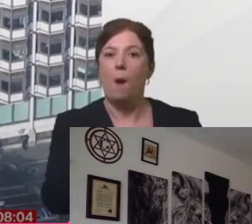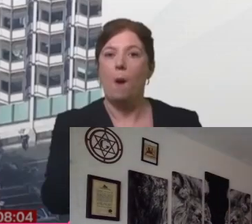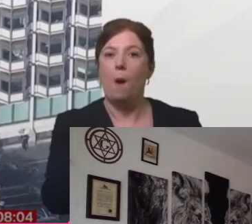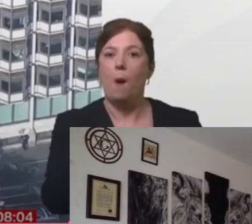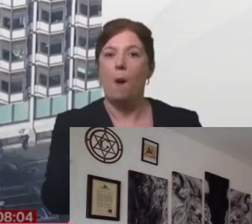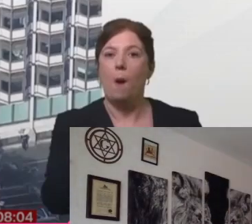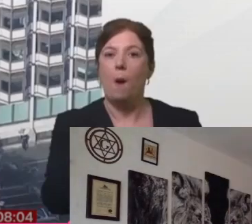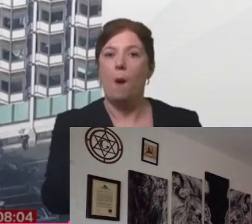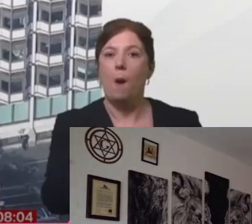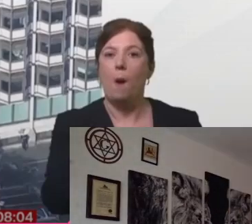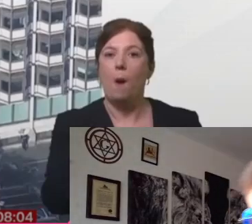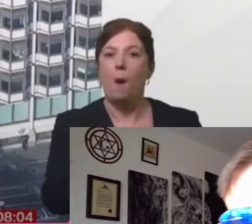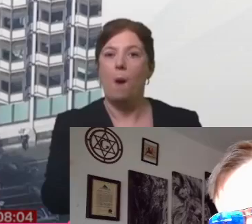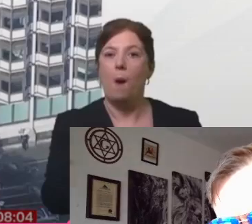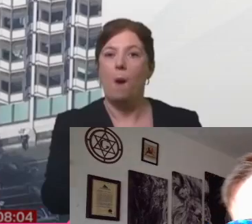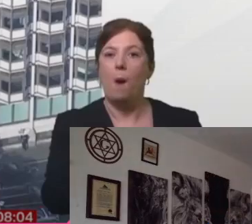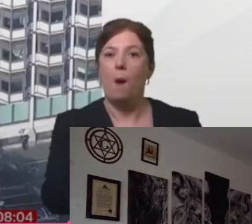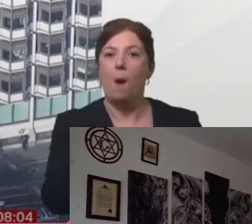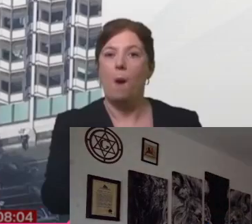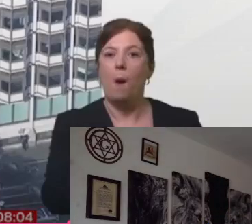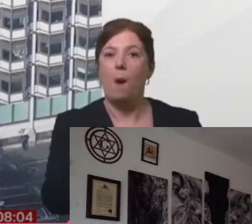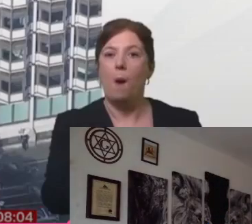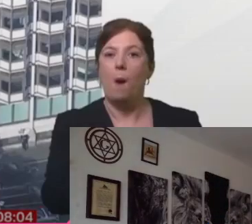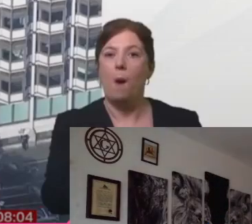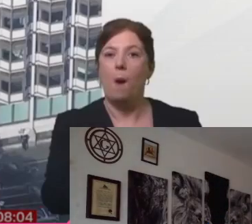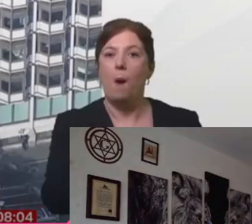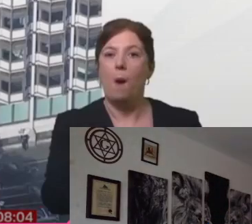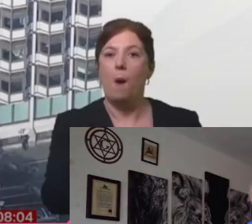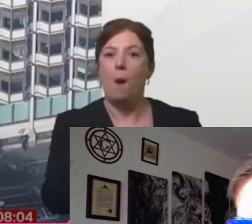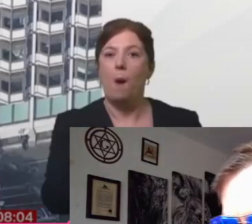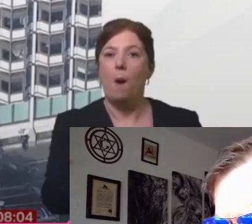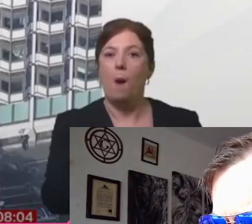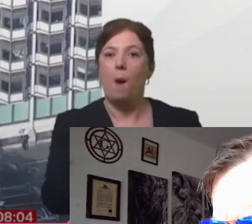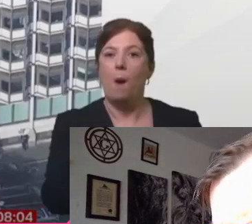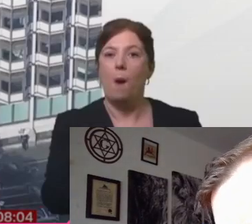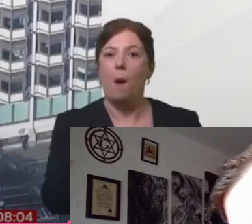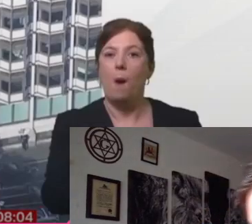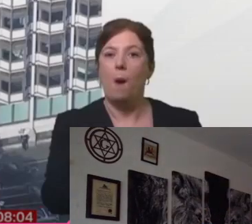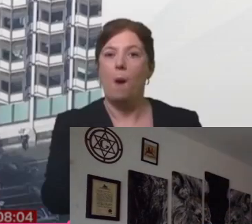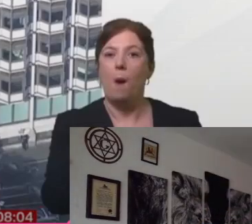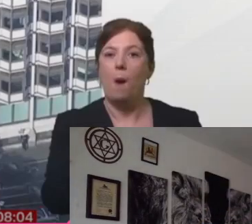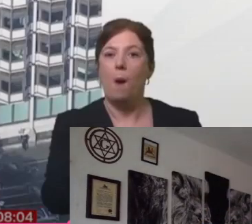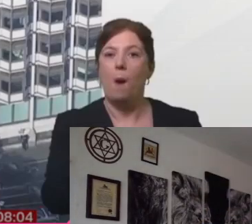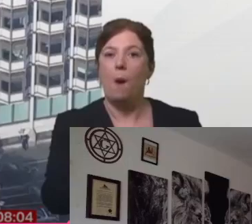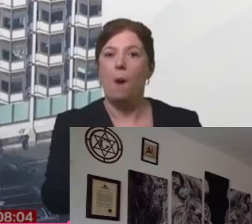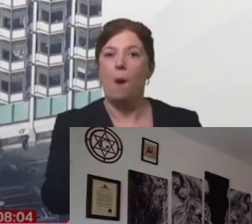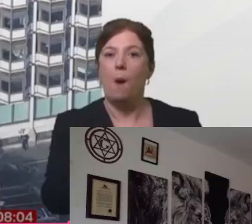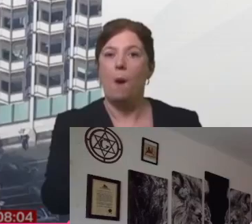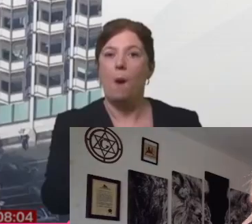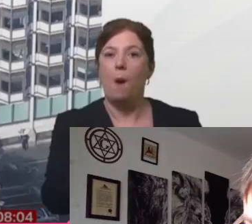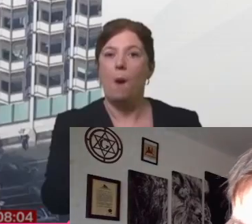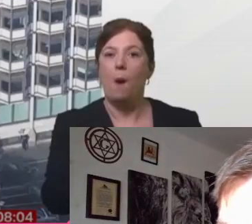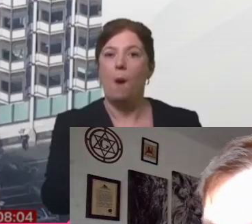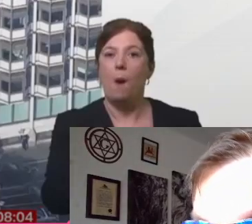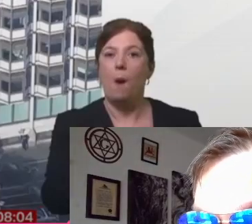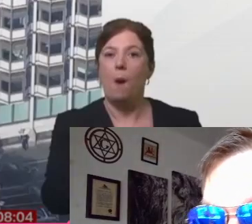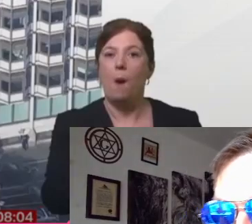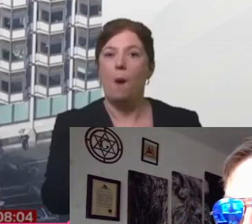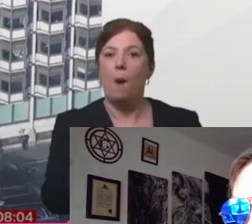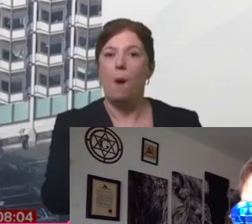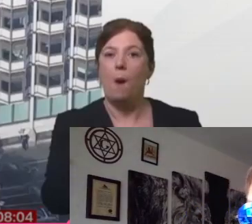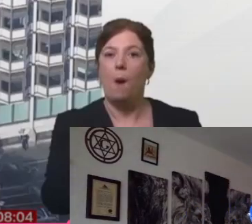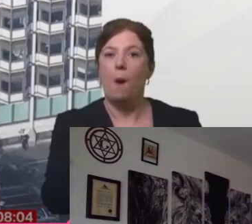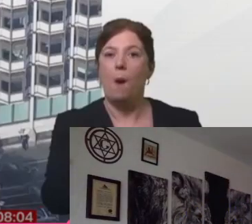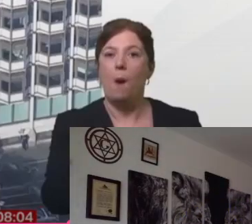nothing. Just fucking have a big Havana cigar and shit, man, look apart. And then I would put his vote to the people,